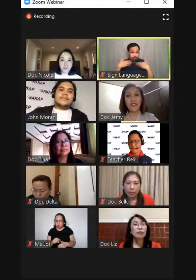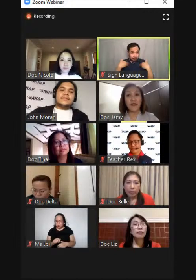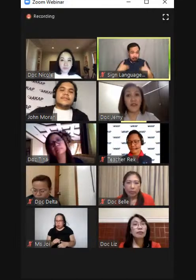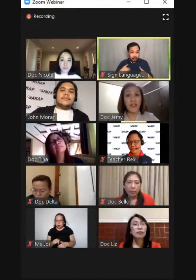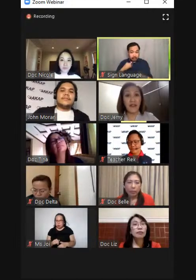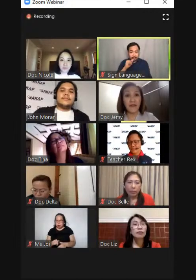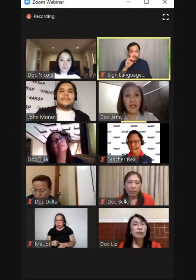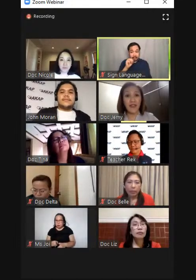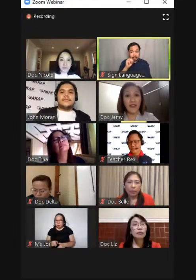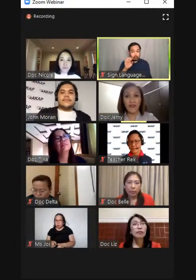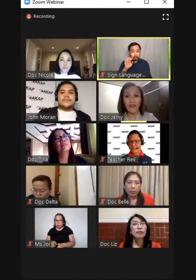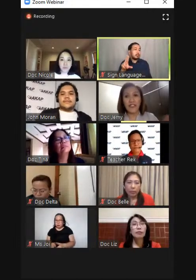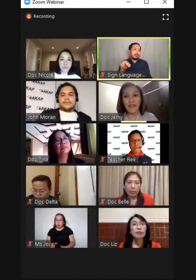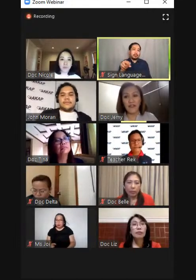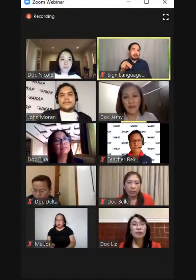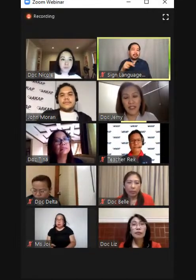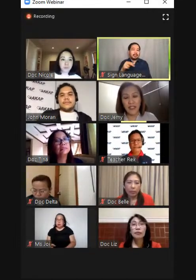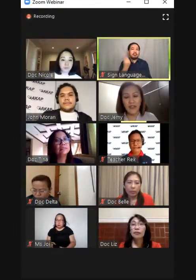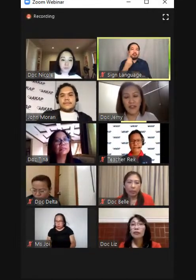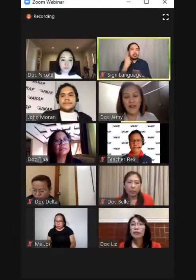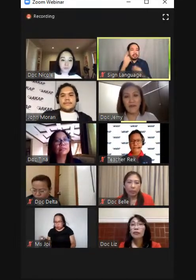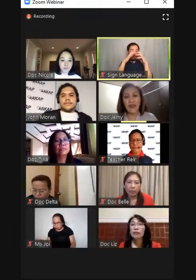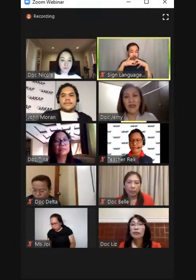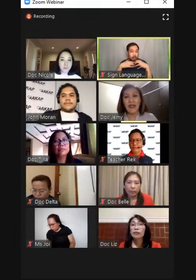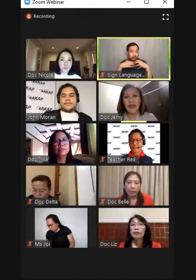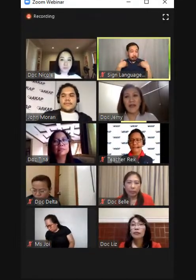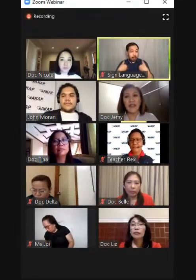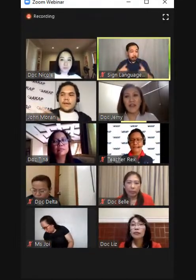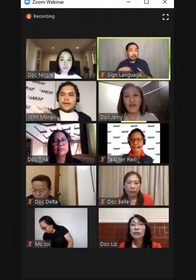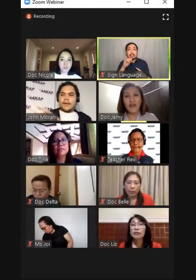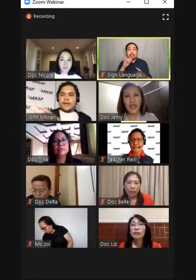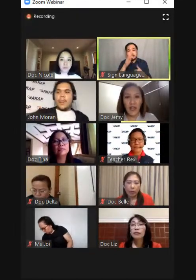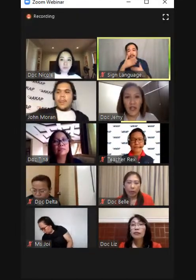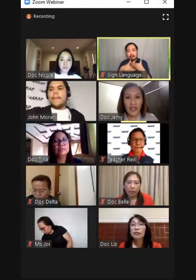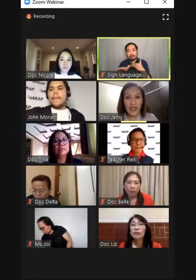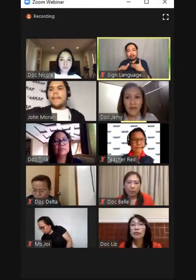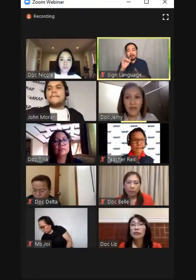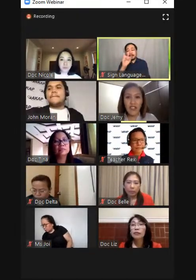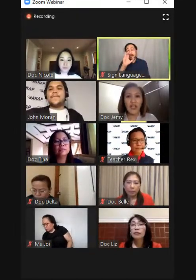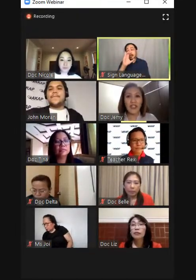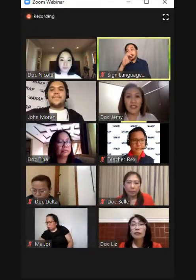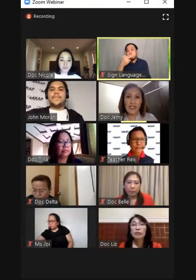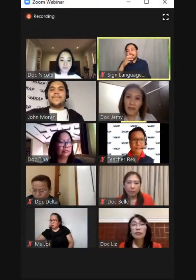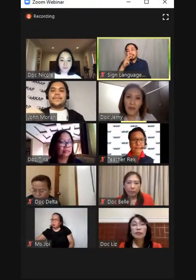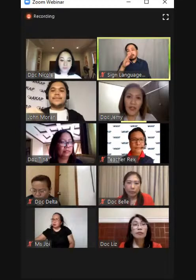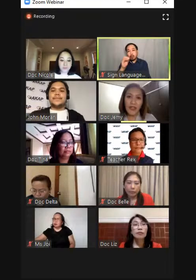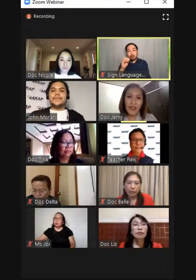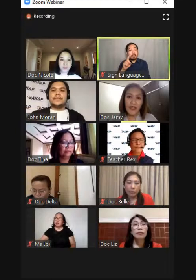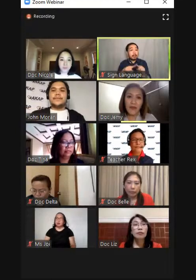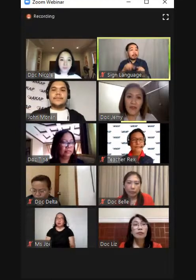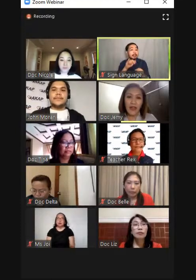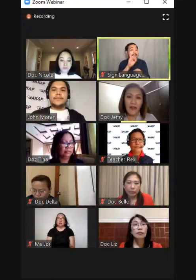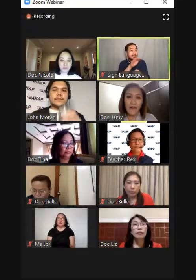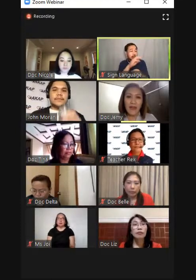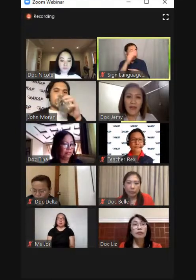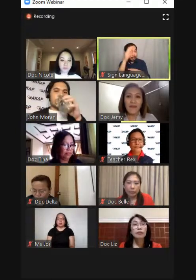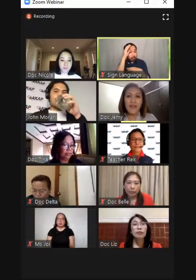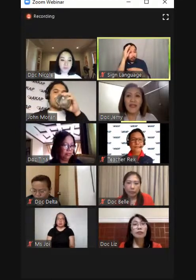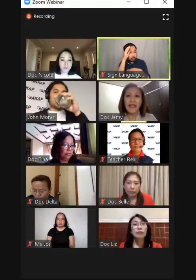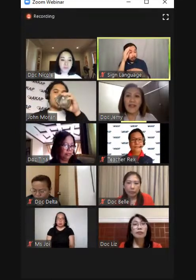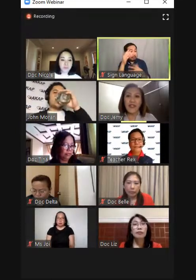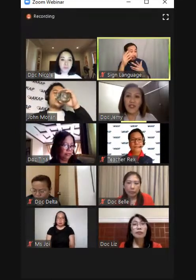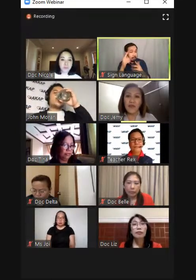ay therapy, no? A few months after therapy. Pero kung kayo ay hindi na po kayo